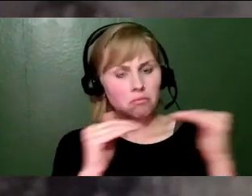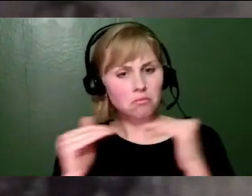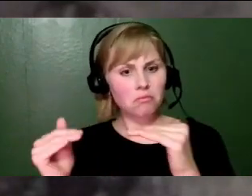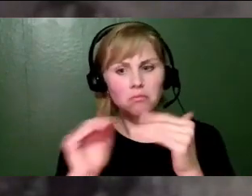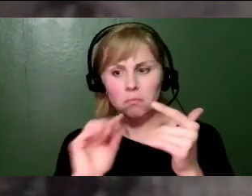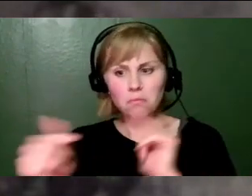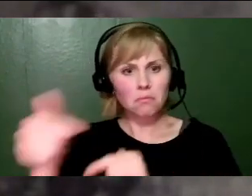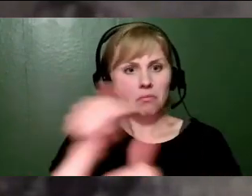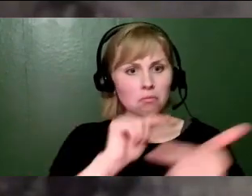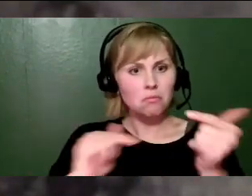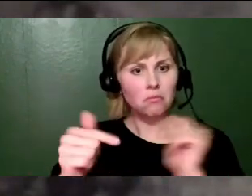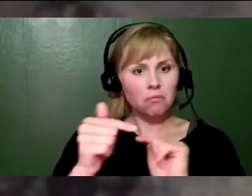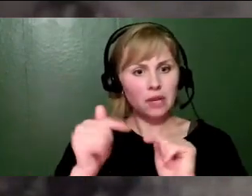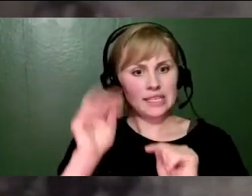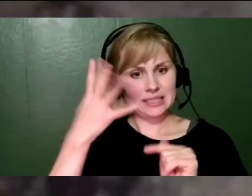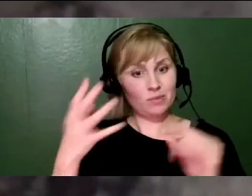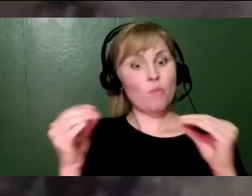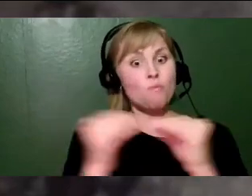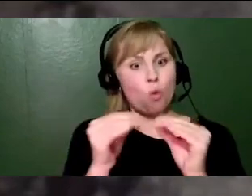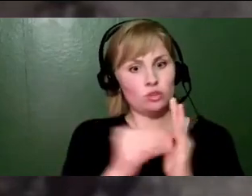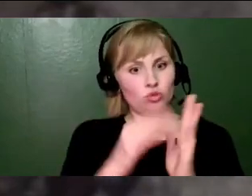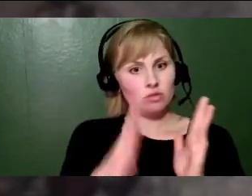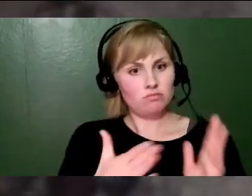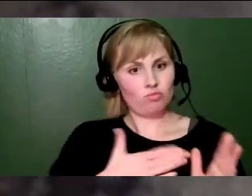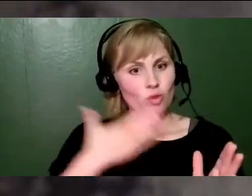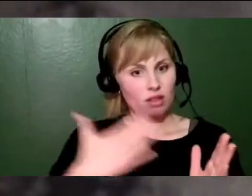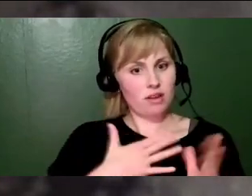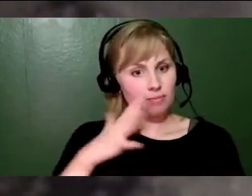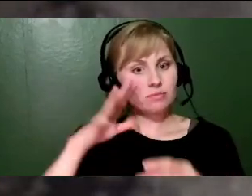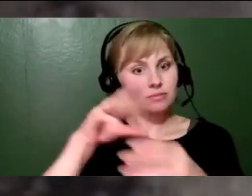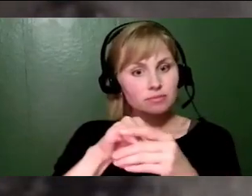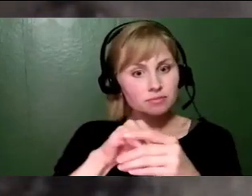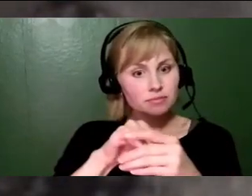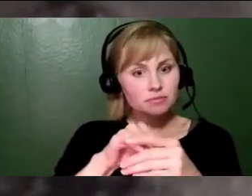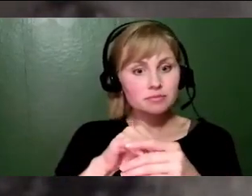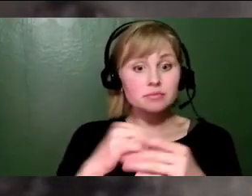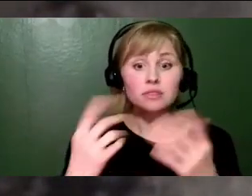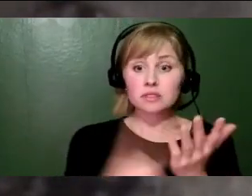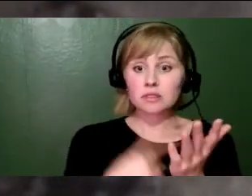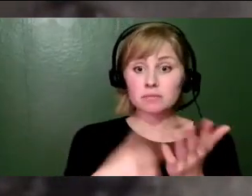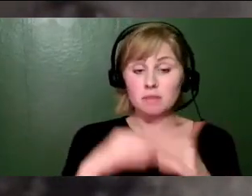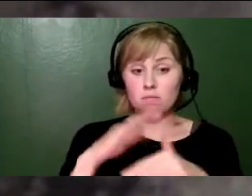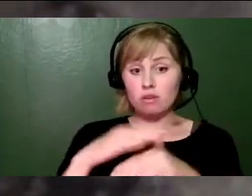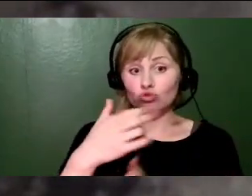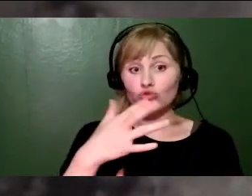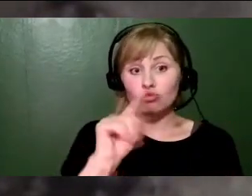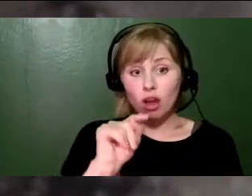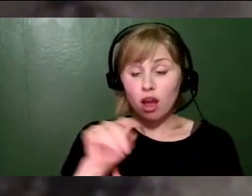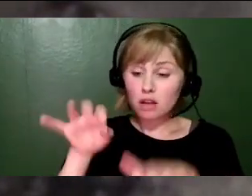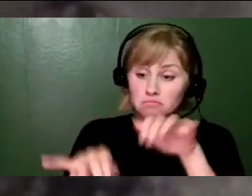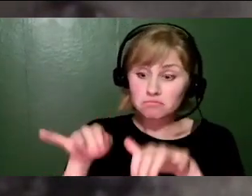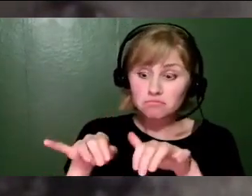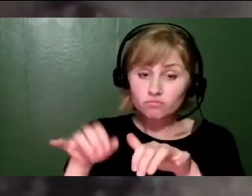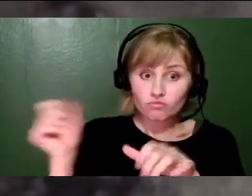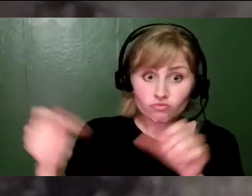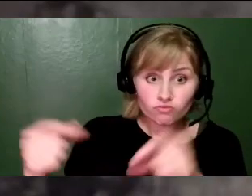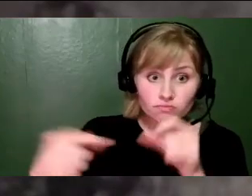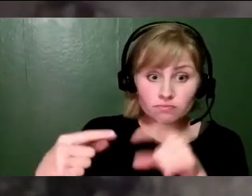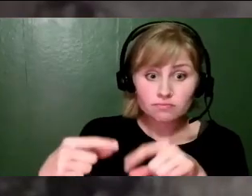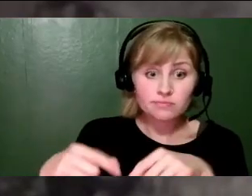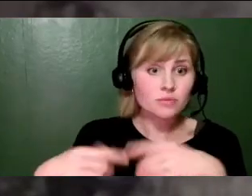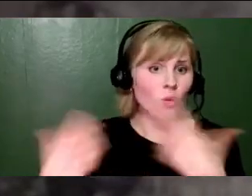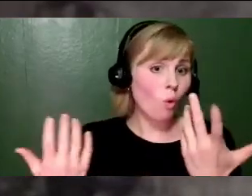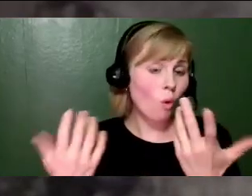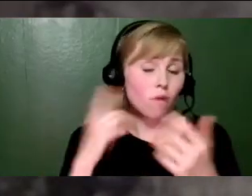swath of students participating, whether it's through the chat or, various ways. And that maybe for some students, right,